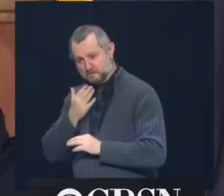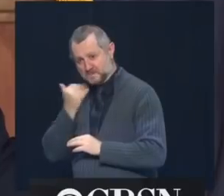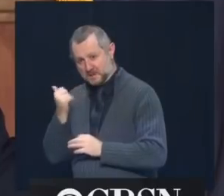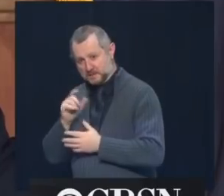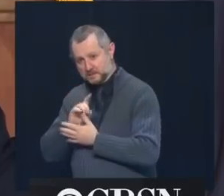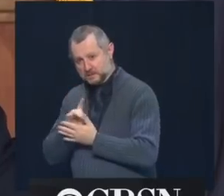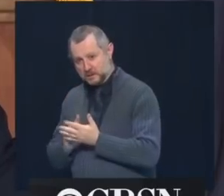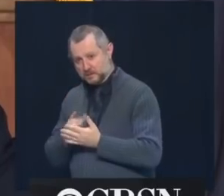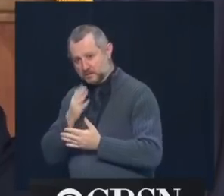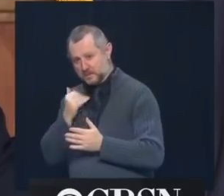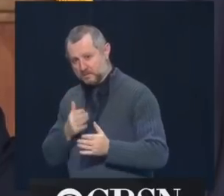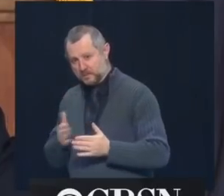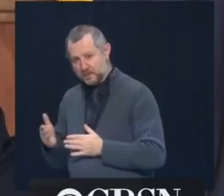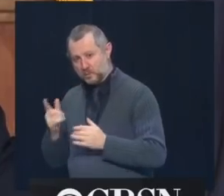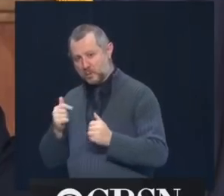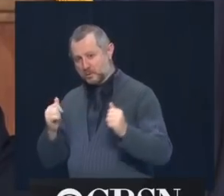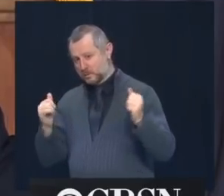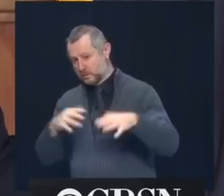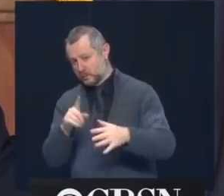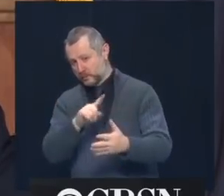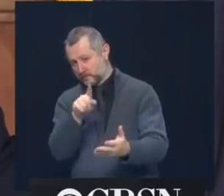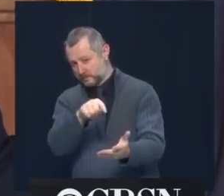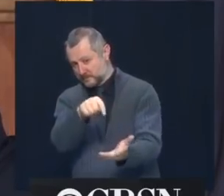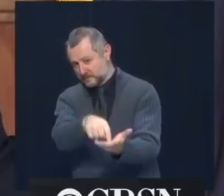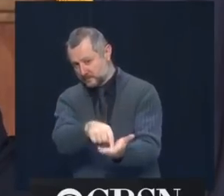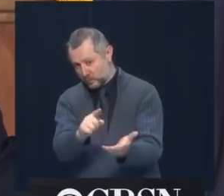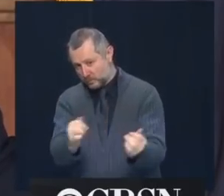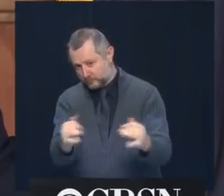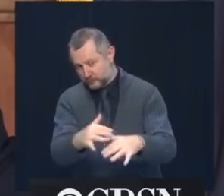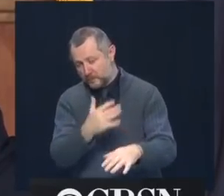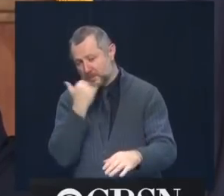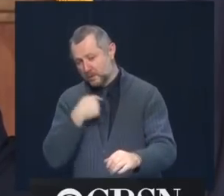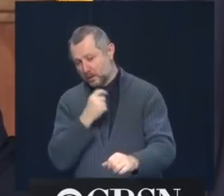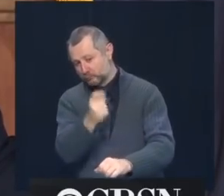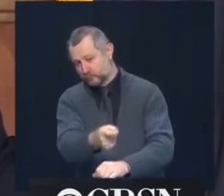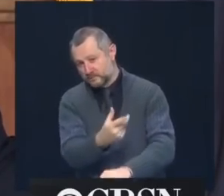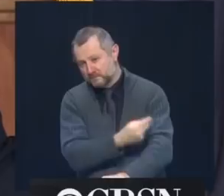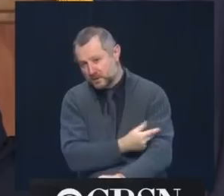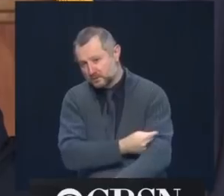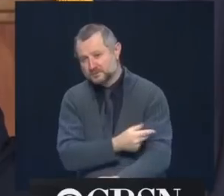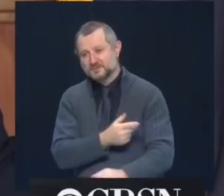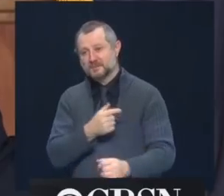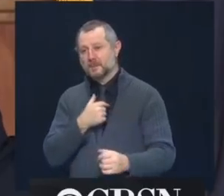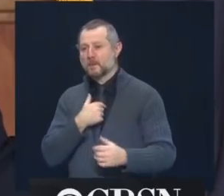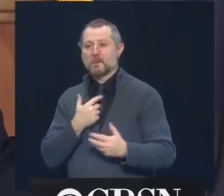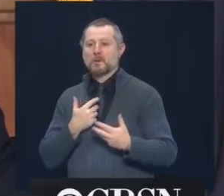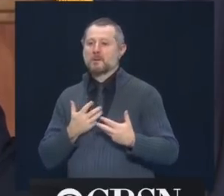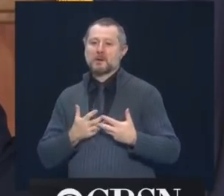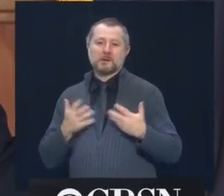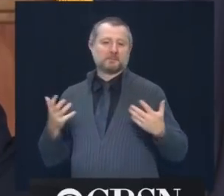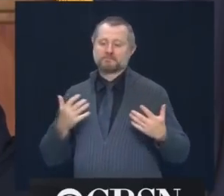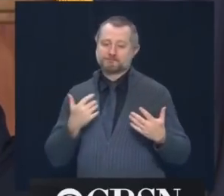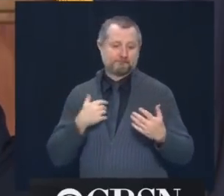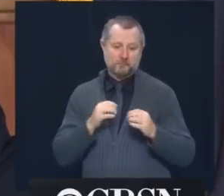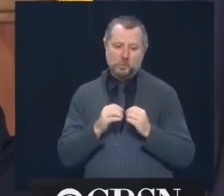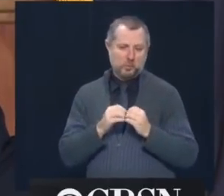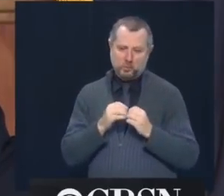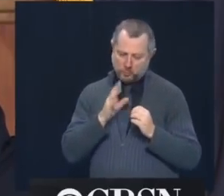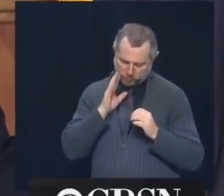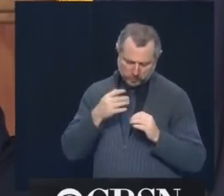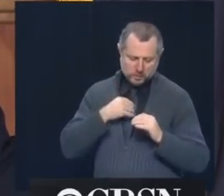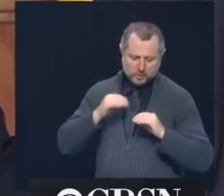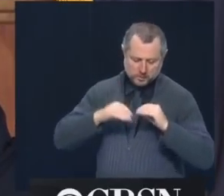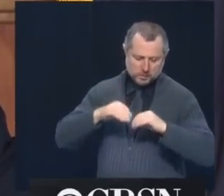people can go to get vaccinated. But we have a ways to go before we get there. On